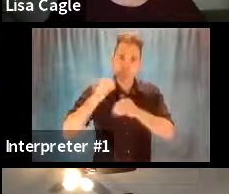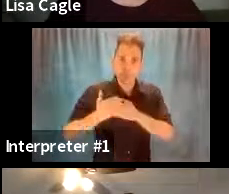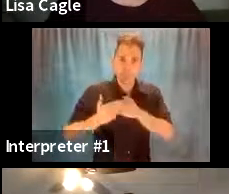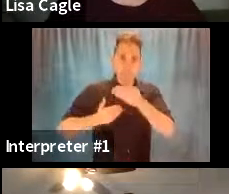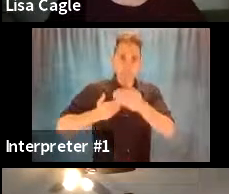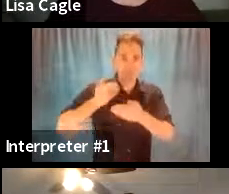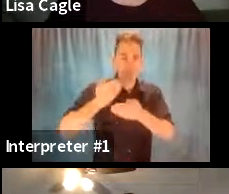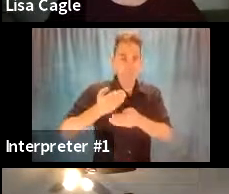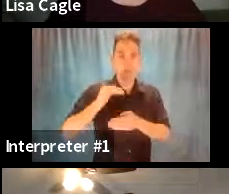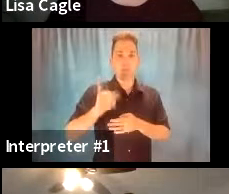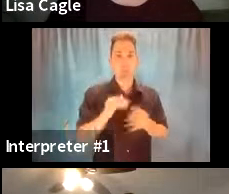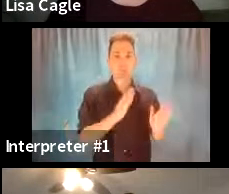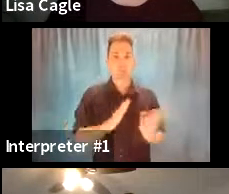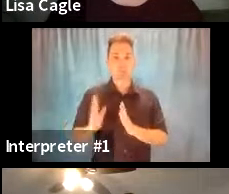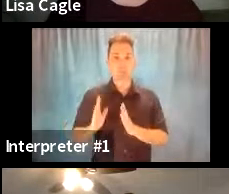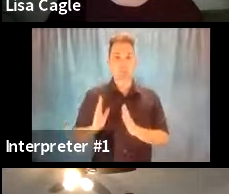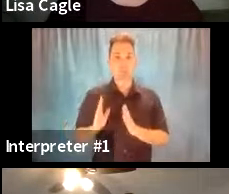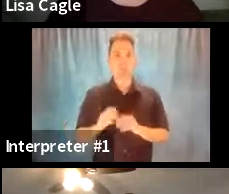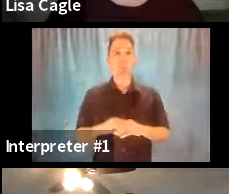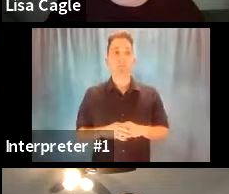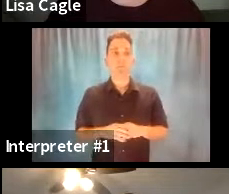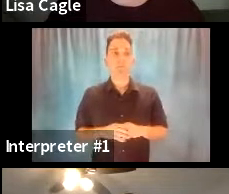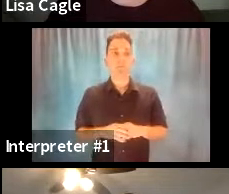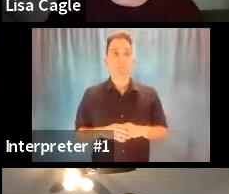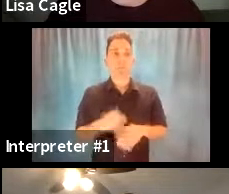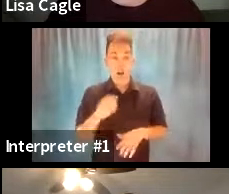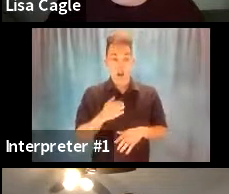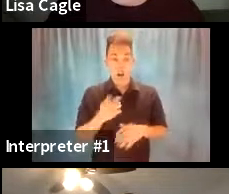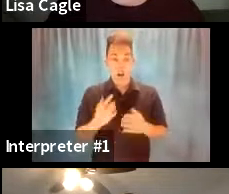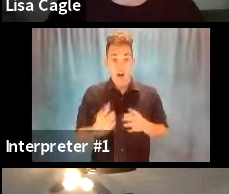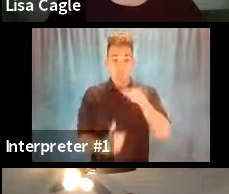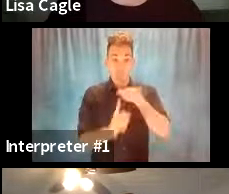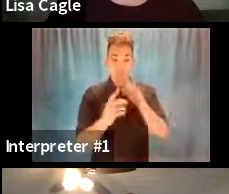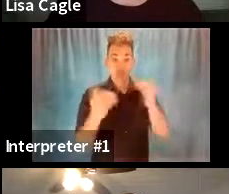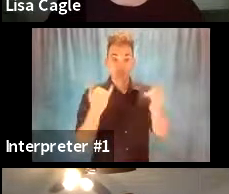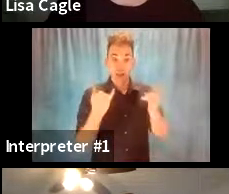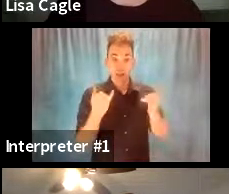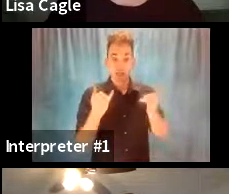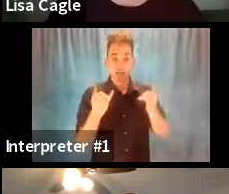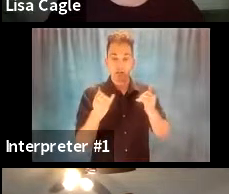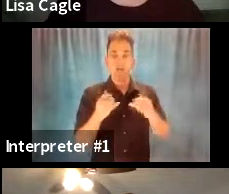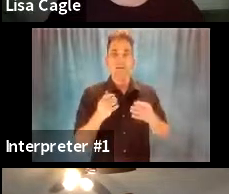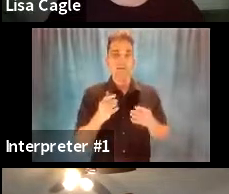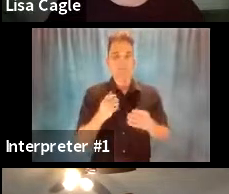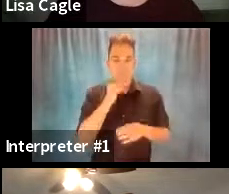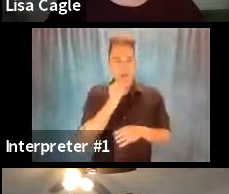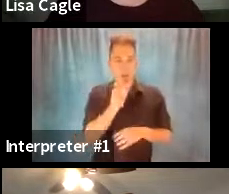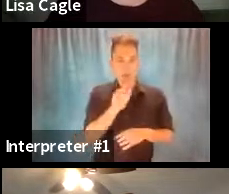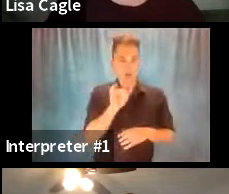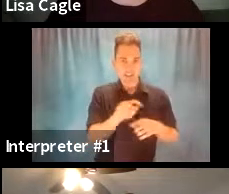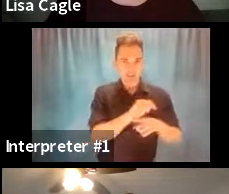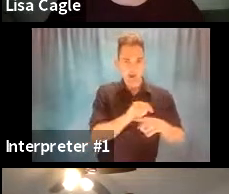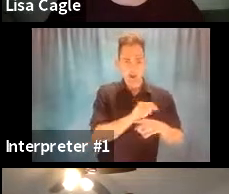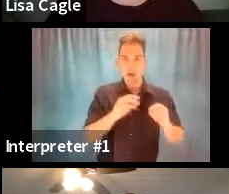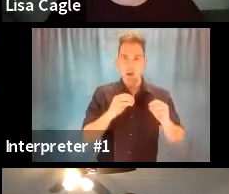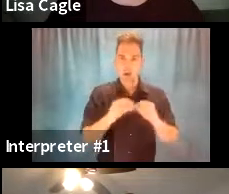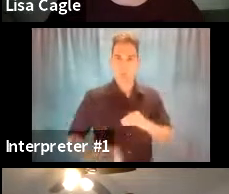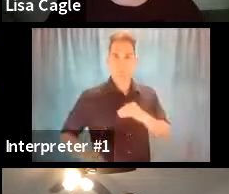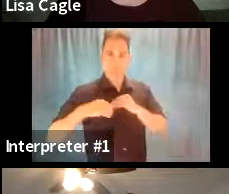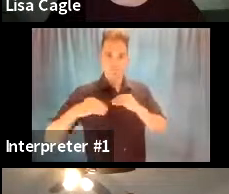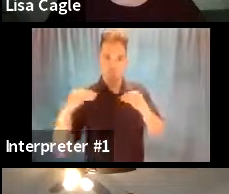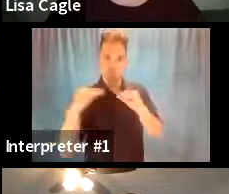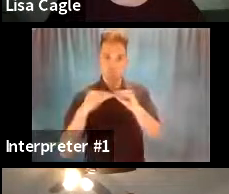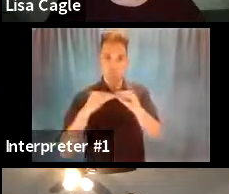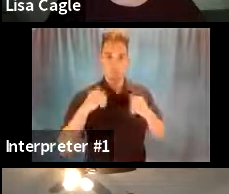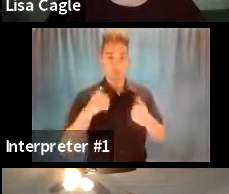with something more urgent in addition to teaching the resiliency practices, which is to address the critical need